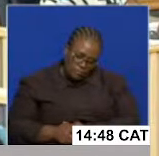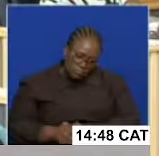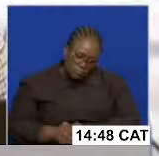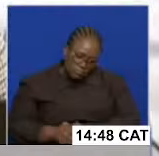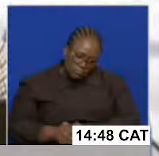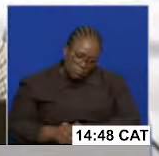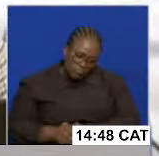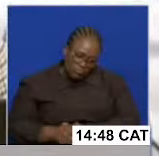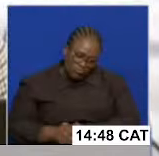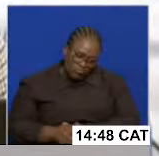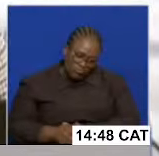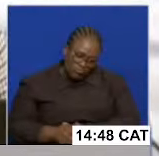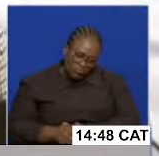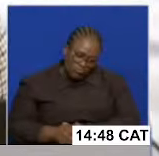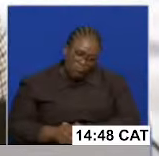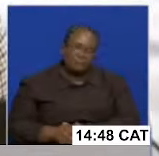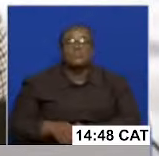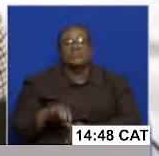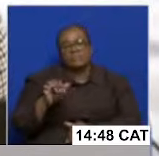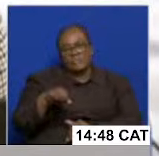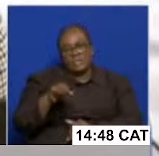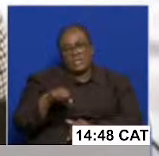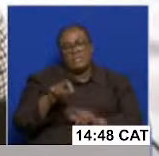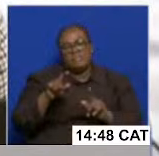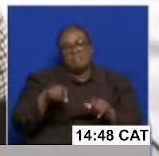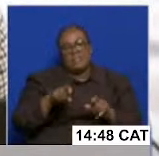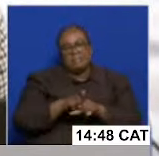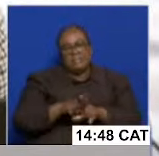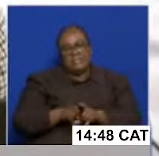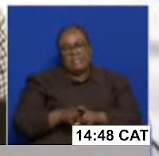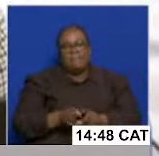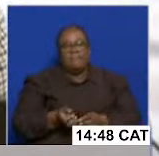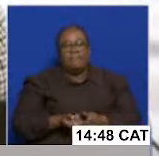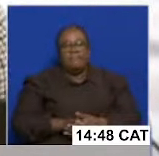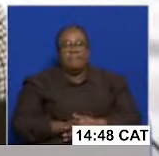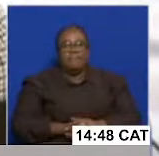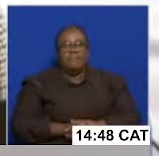Oh, yes, it should be the same thing. Thank you, Witness K.